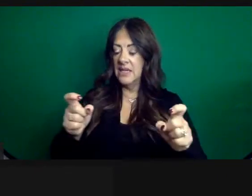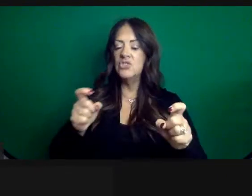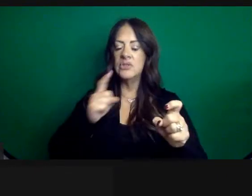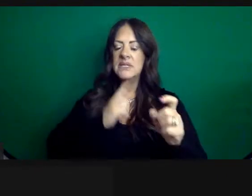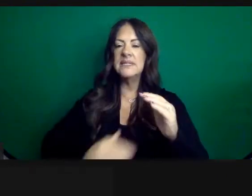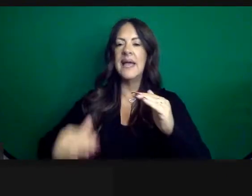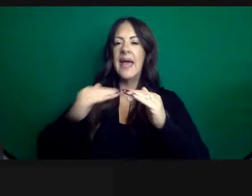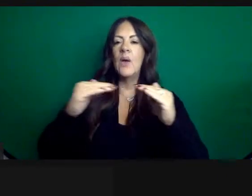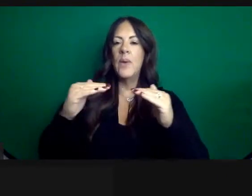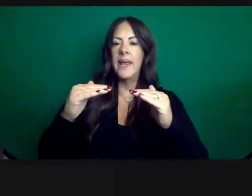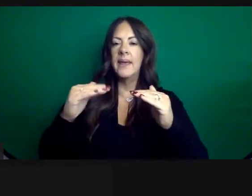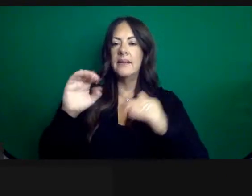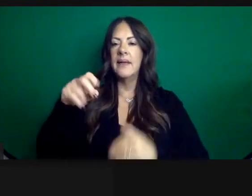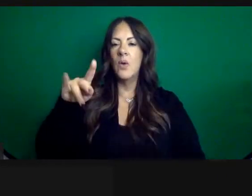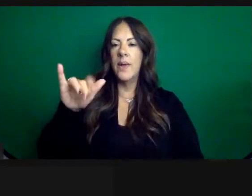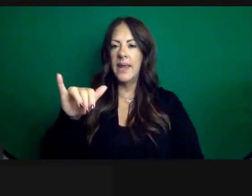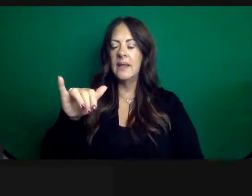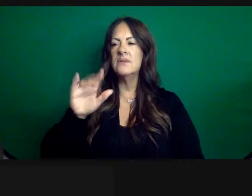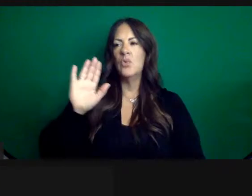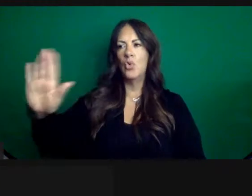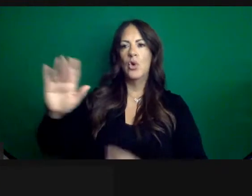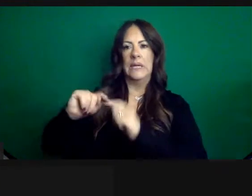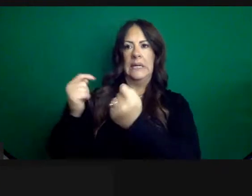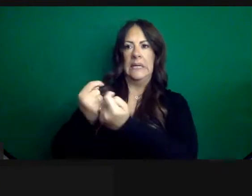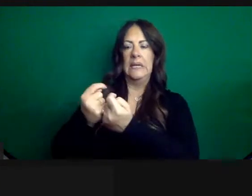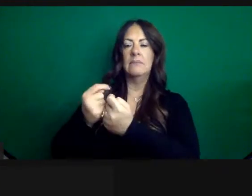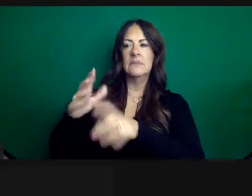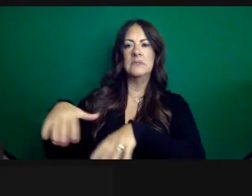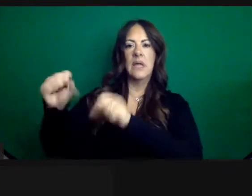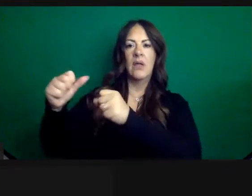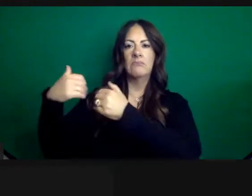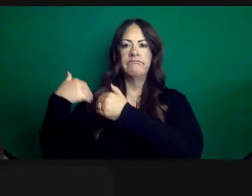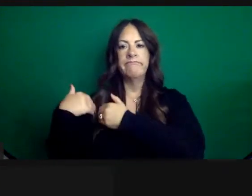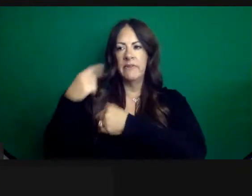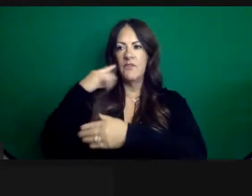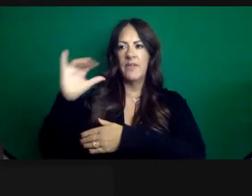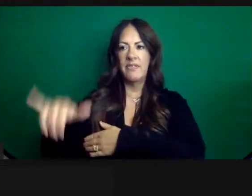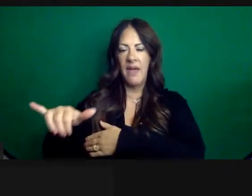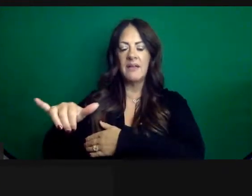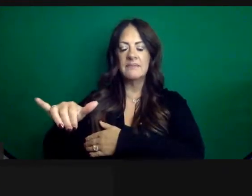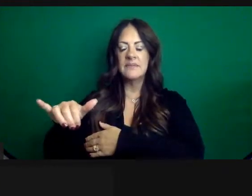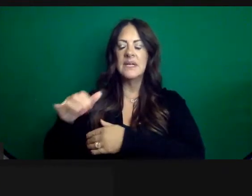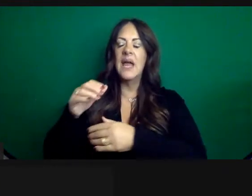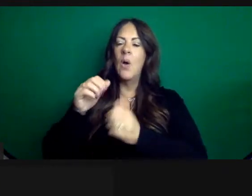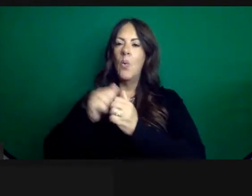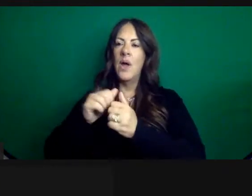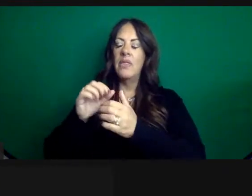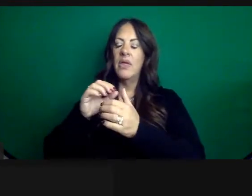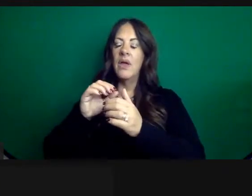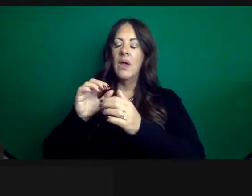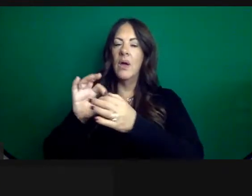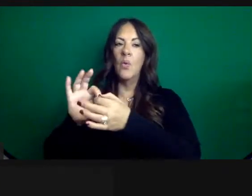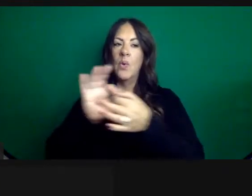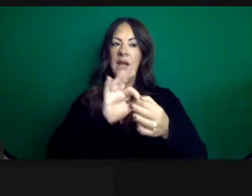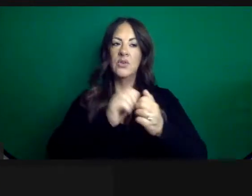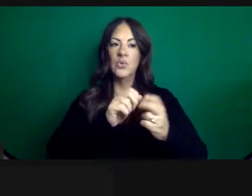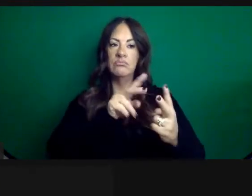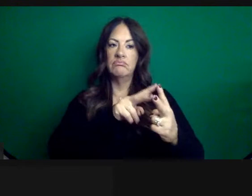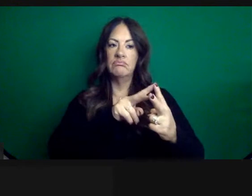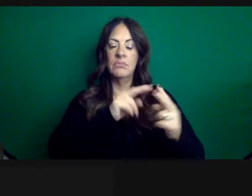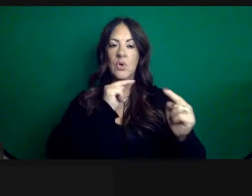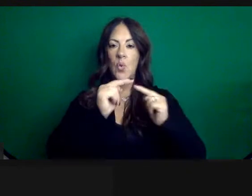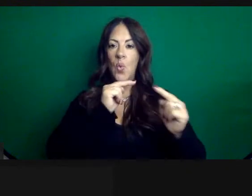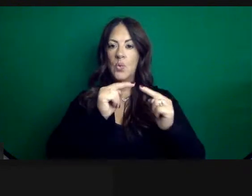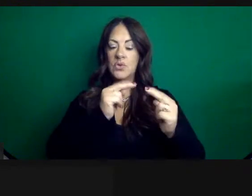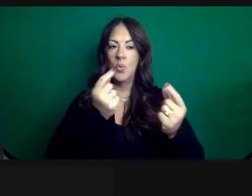She and her team are largely leading the way on that contract, those negotiations. So again, next week should have a